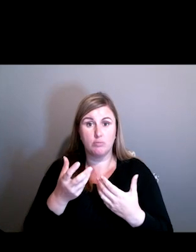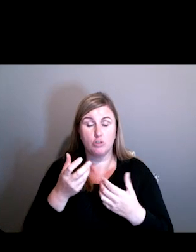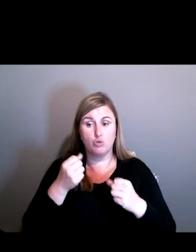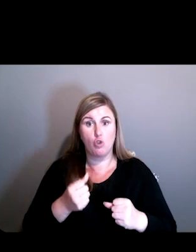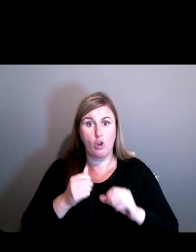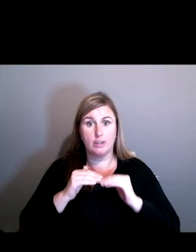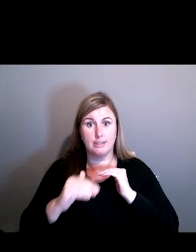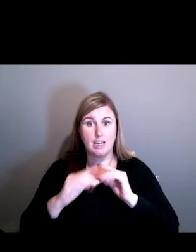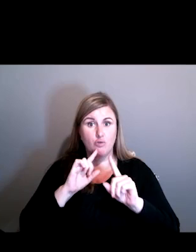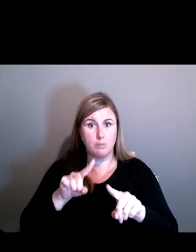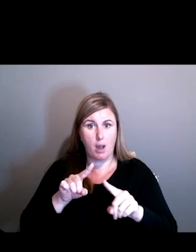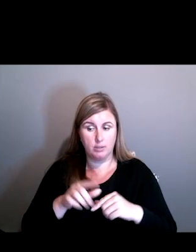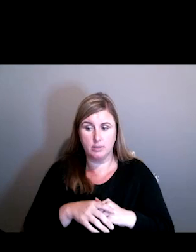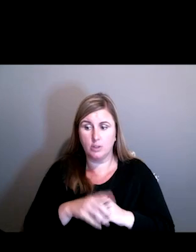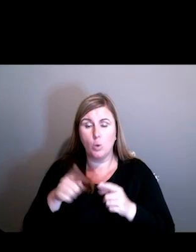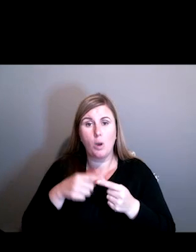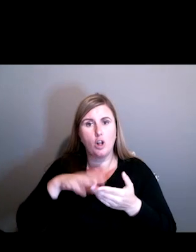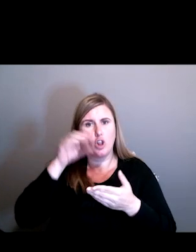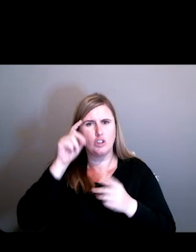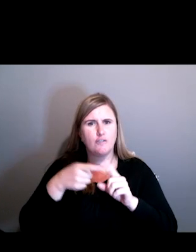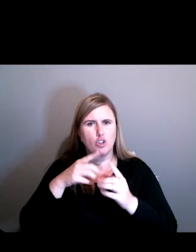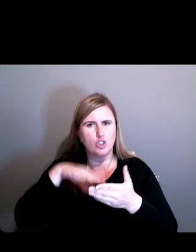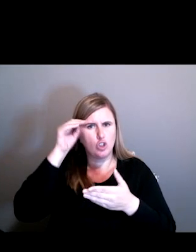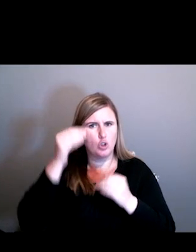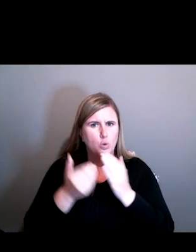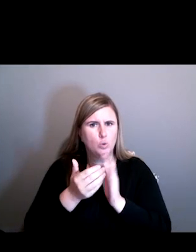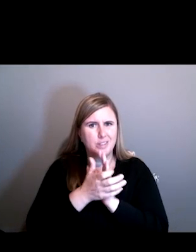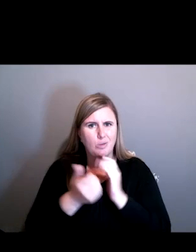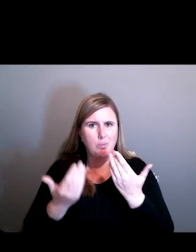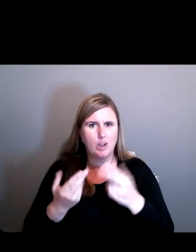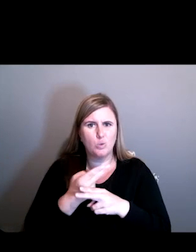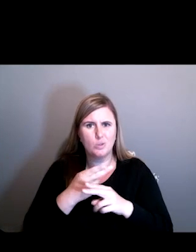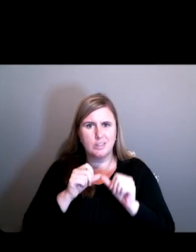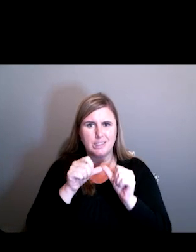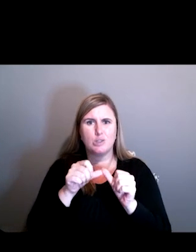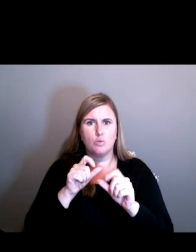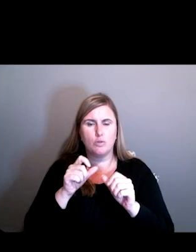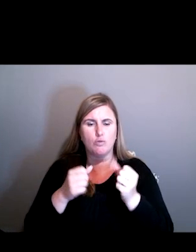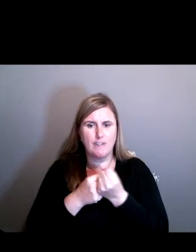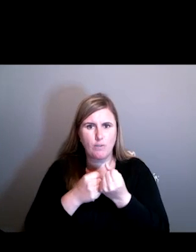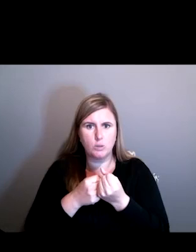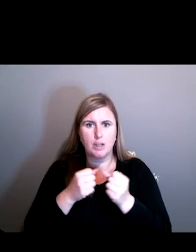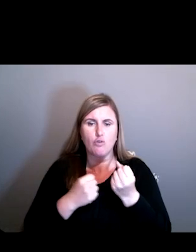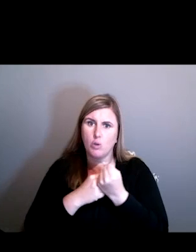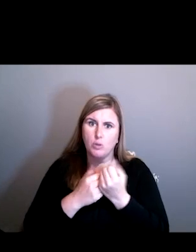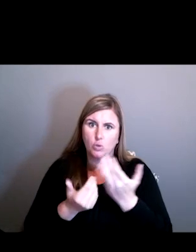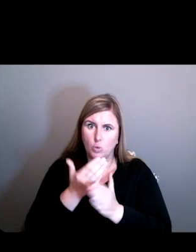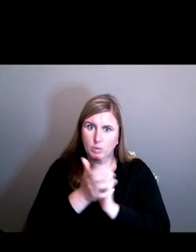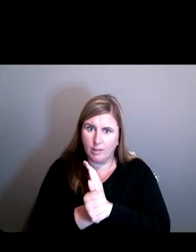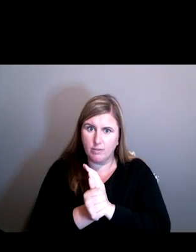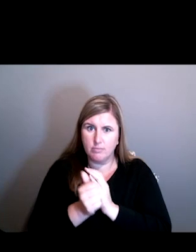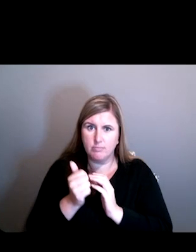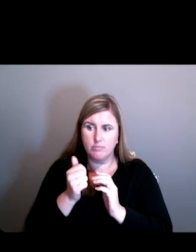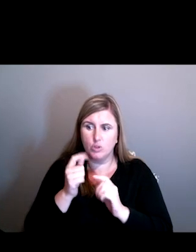produces strong and steady responding. When a learner is first learning a new skill, we might use continuous reinforcement